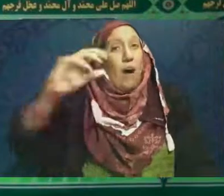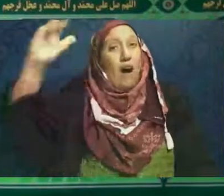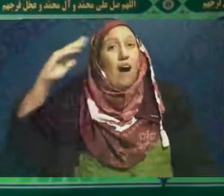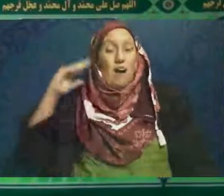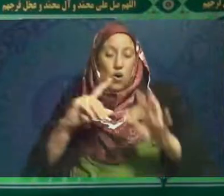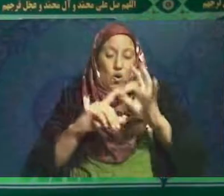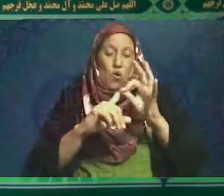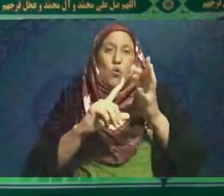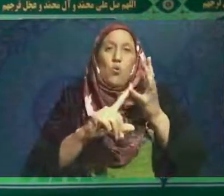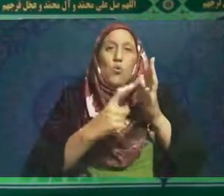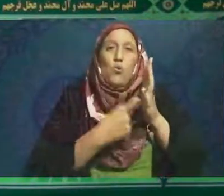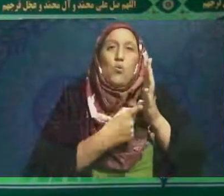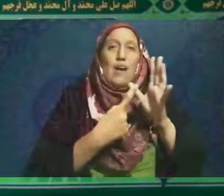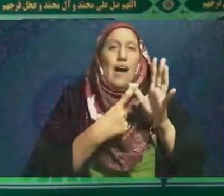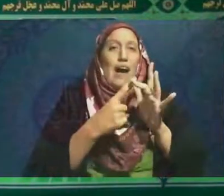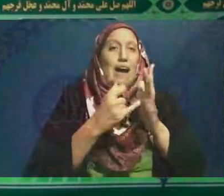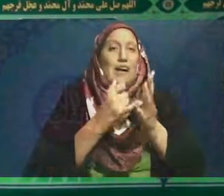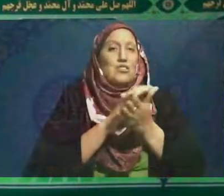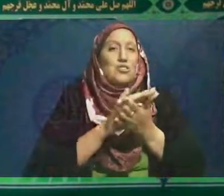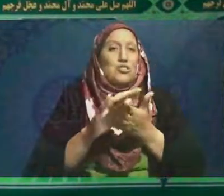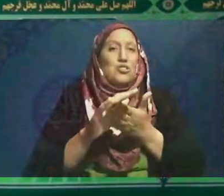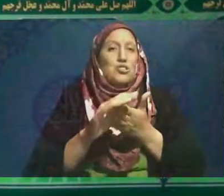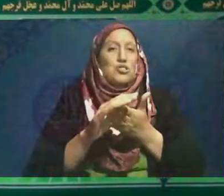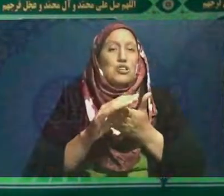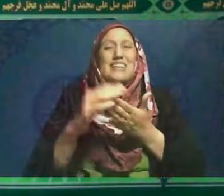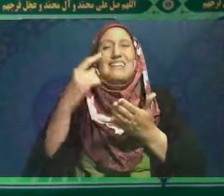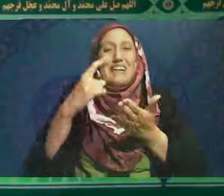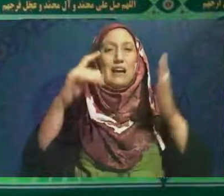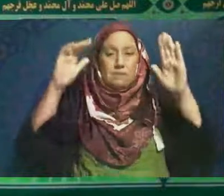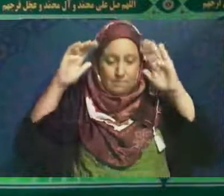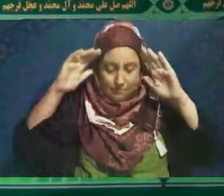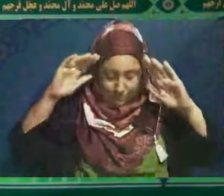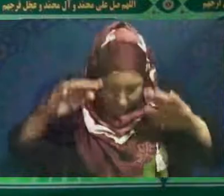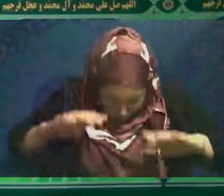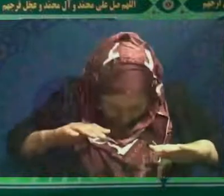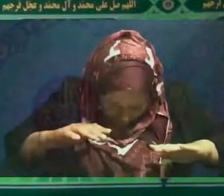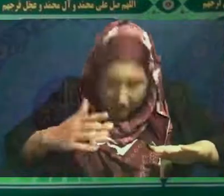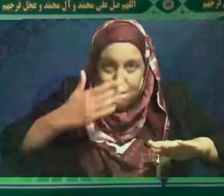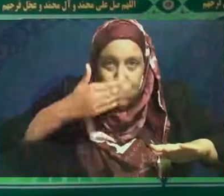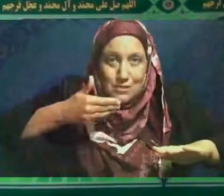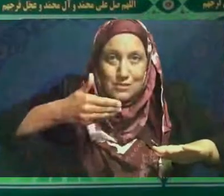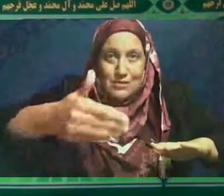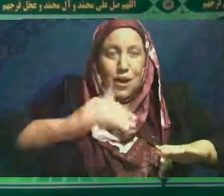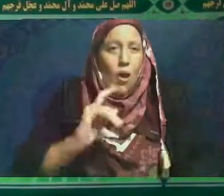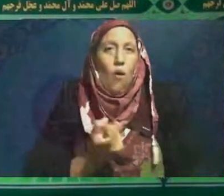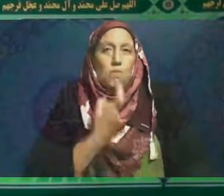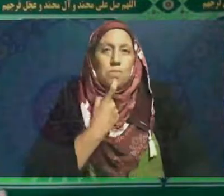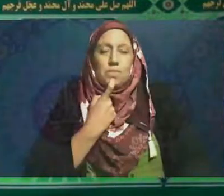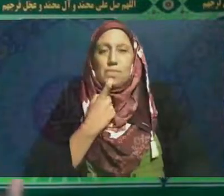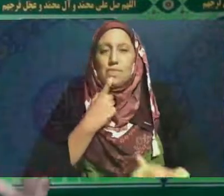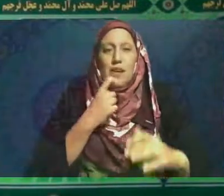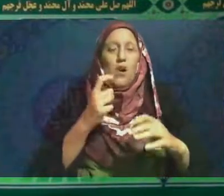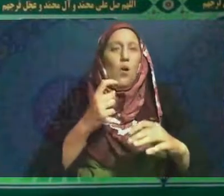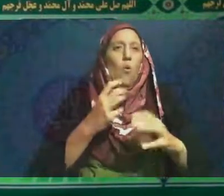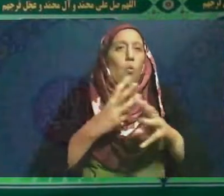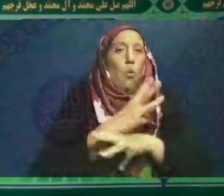these pieces of, I don't know, timber and stones and things like that? Because I want them to intercede between